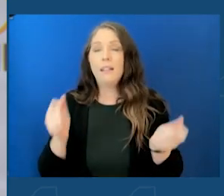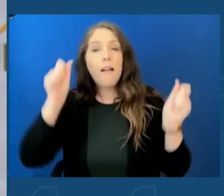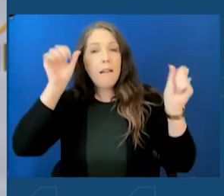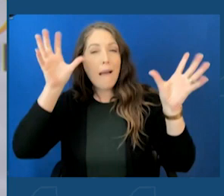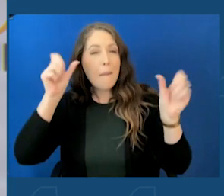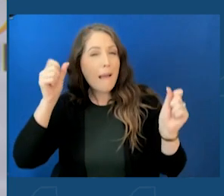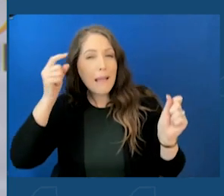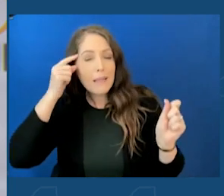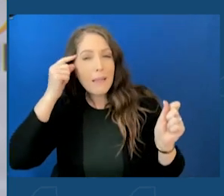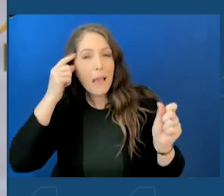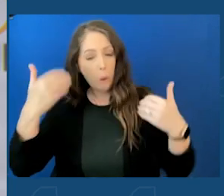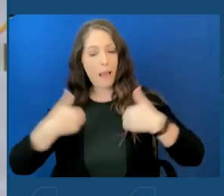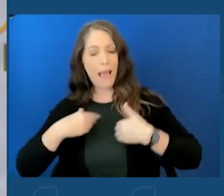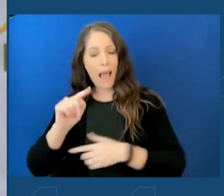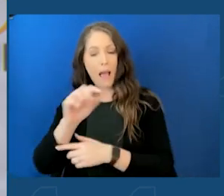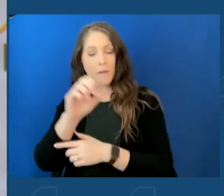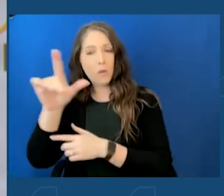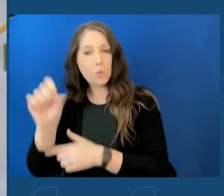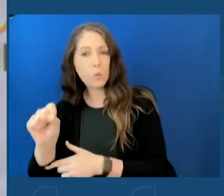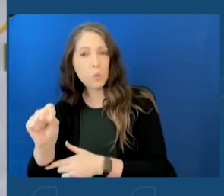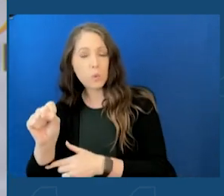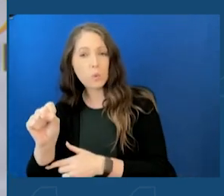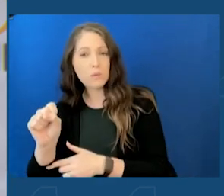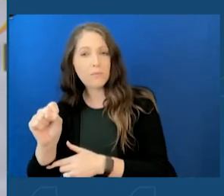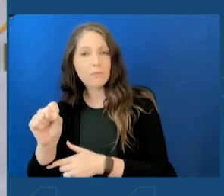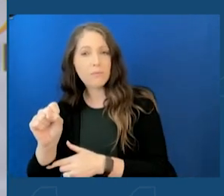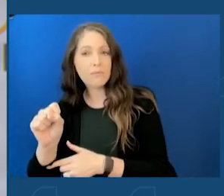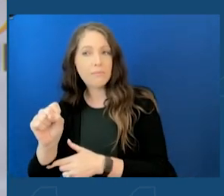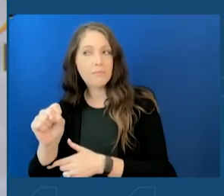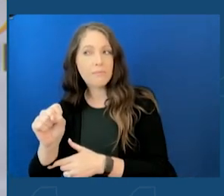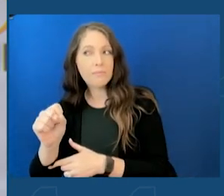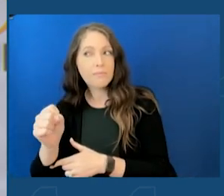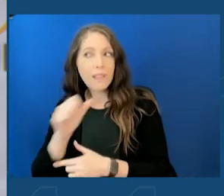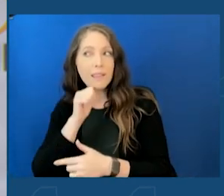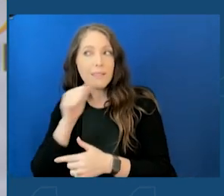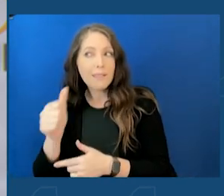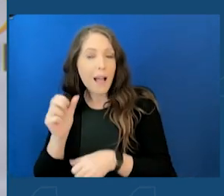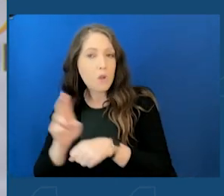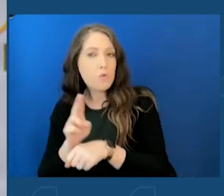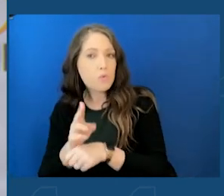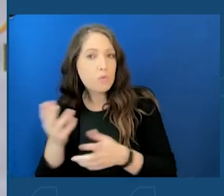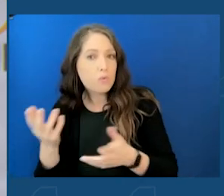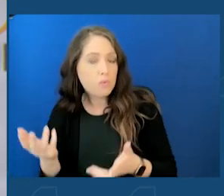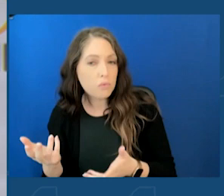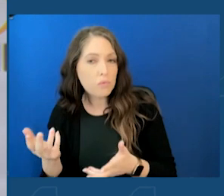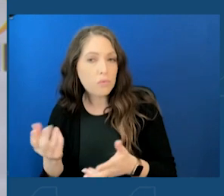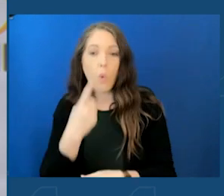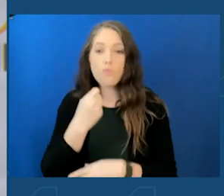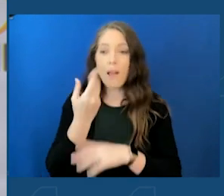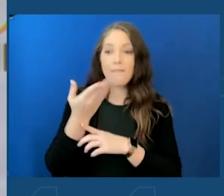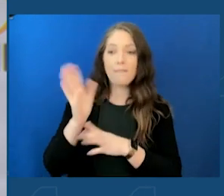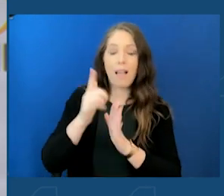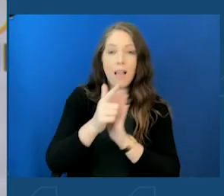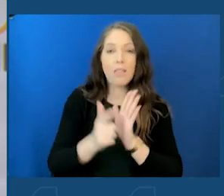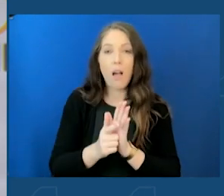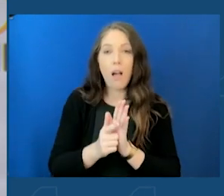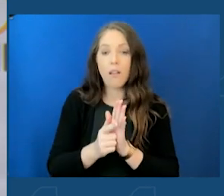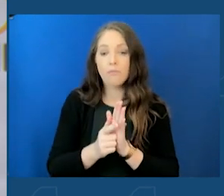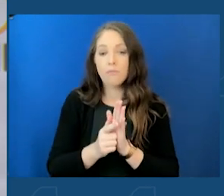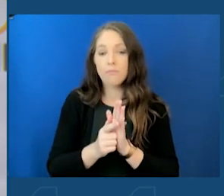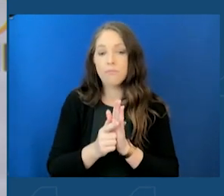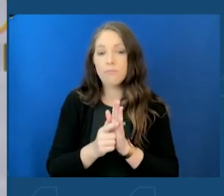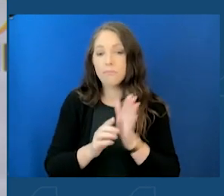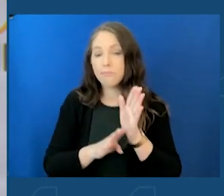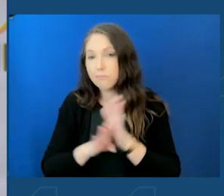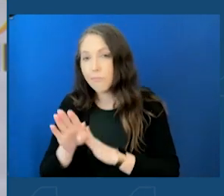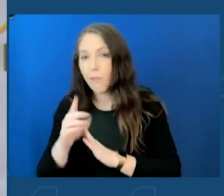out there that sometimes aren't being used. Red flag laws are designed to protect people when there's evidence that an individual will